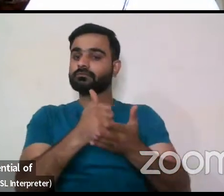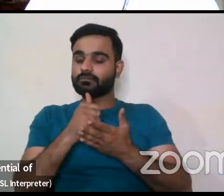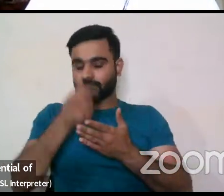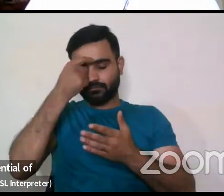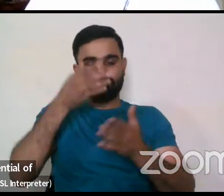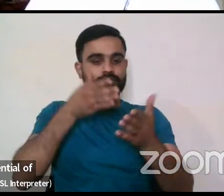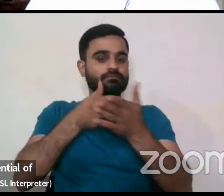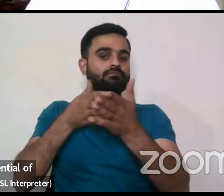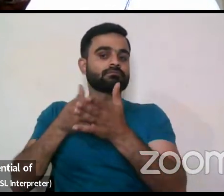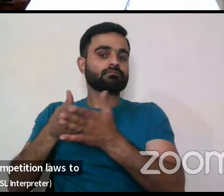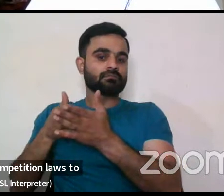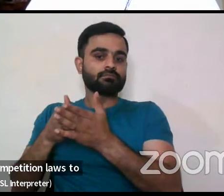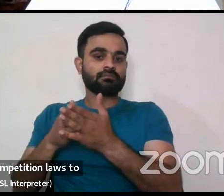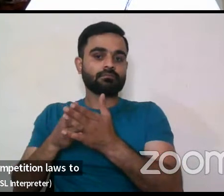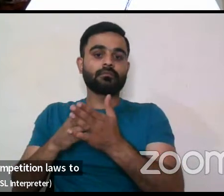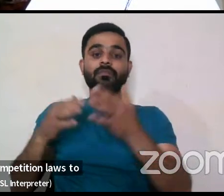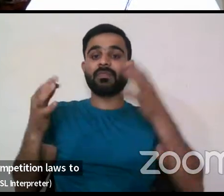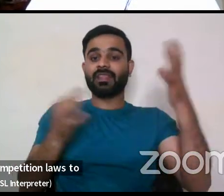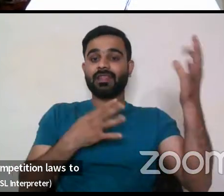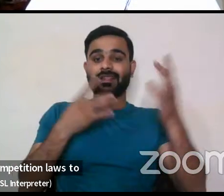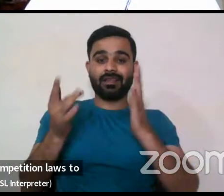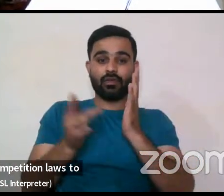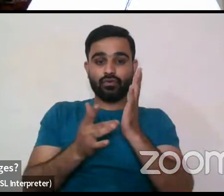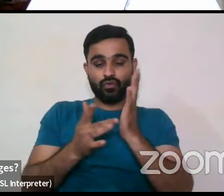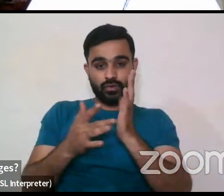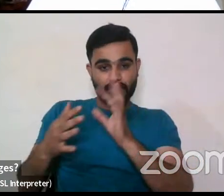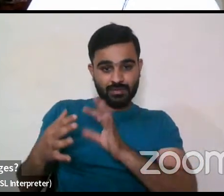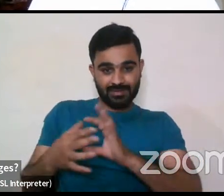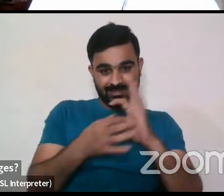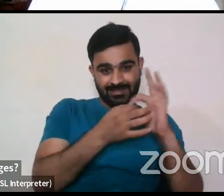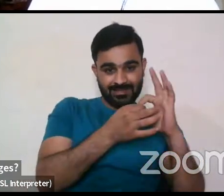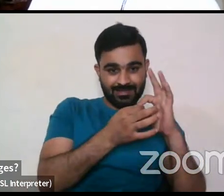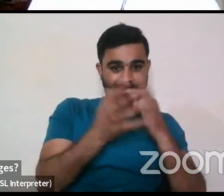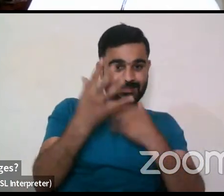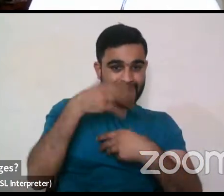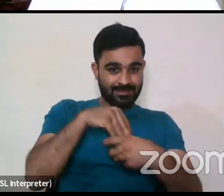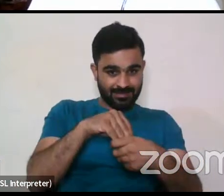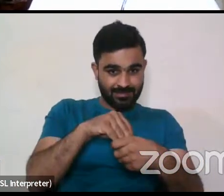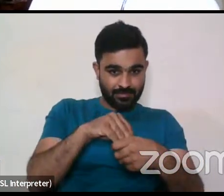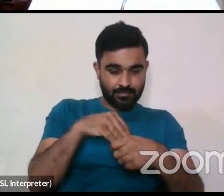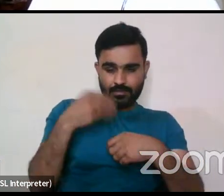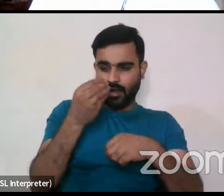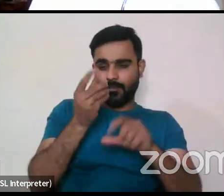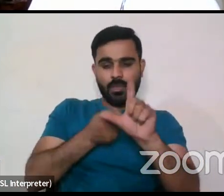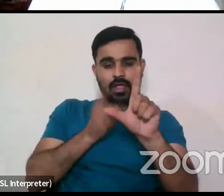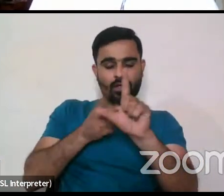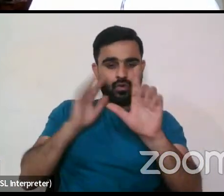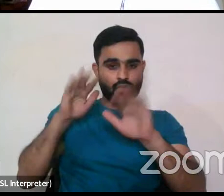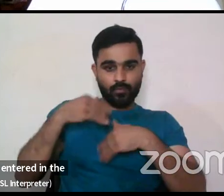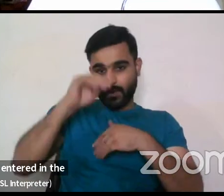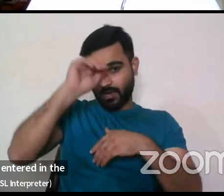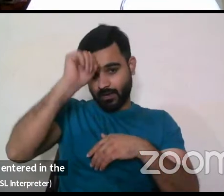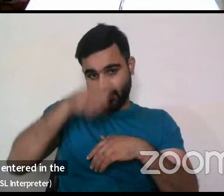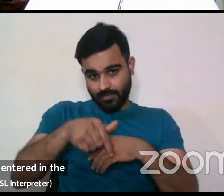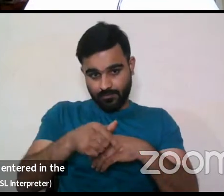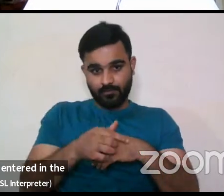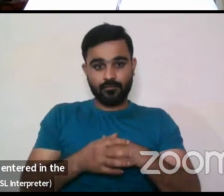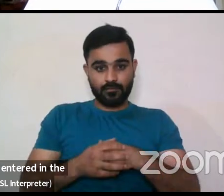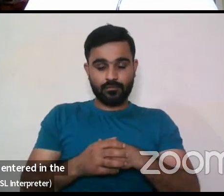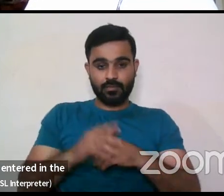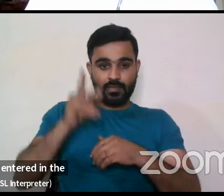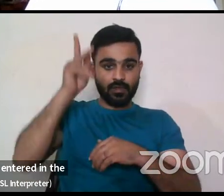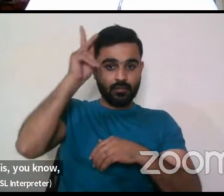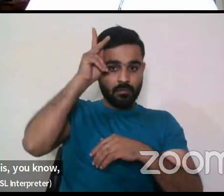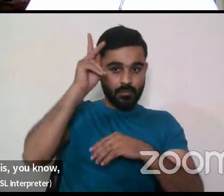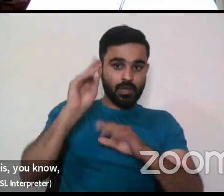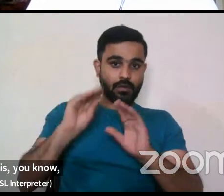challenges? Of course, the digital era that we've entered in the last few years, and of course, India is, and Pakistan as